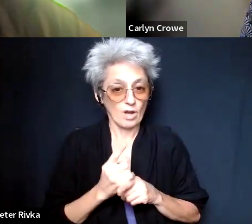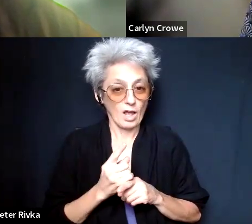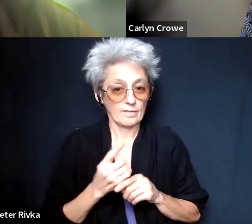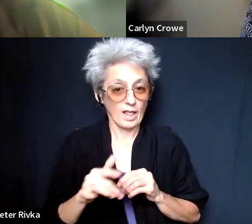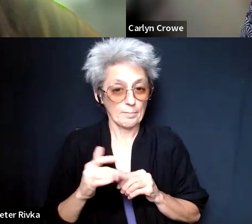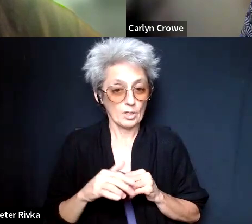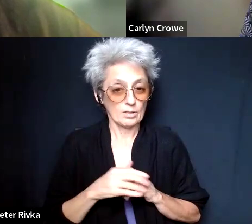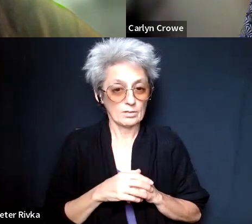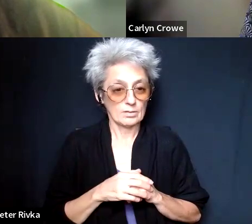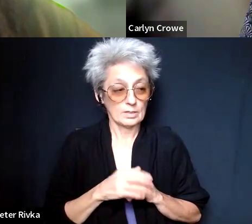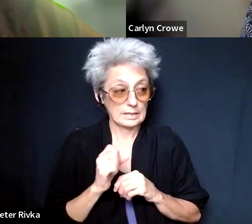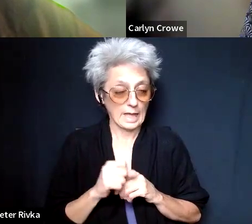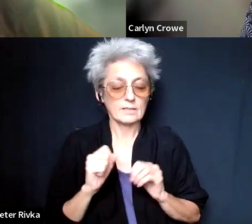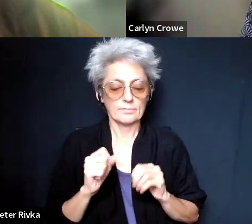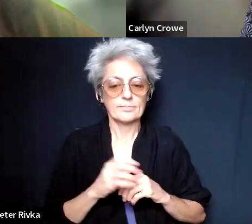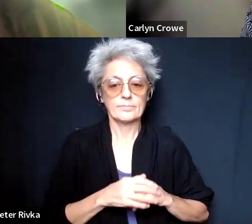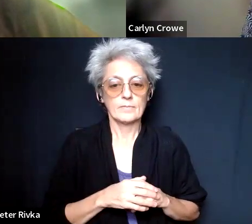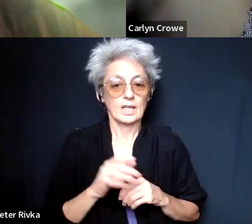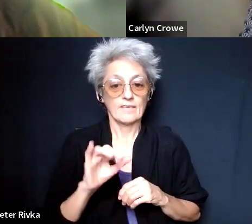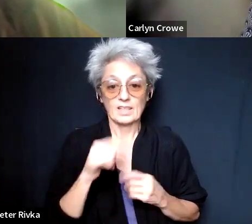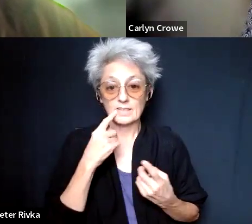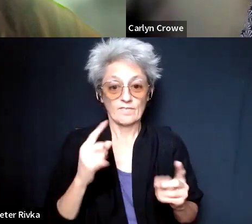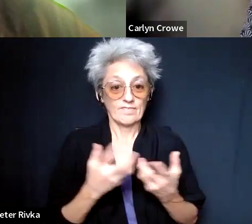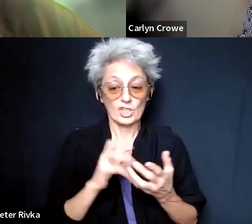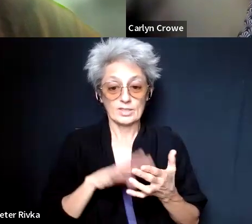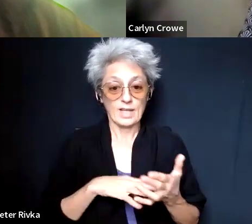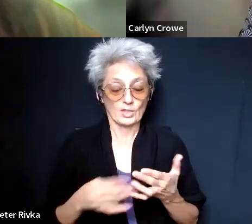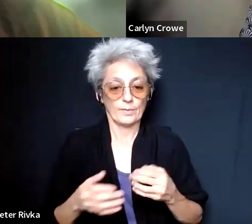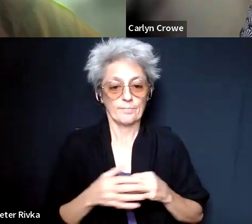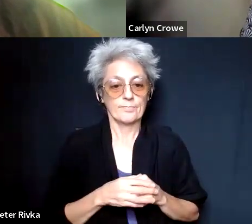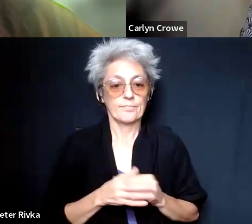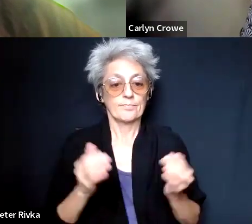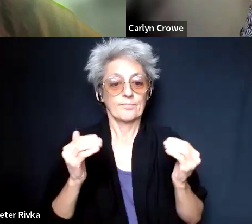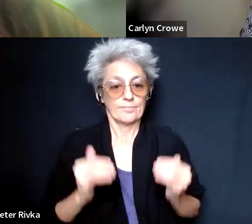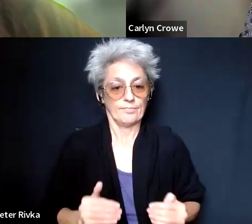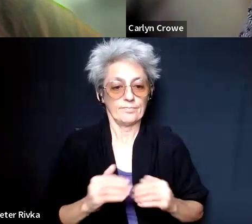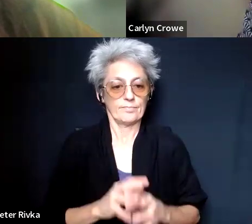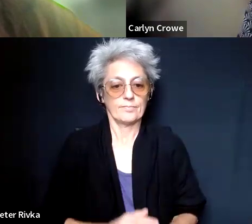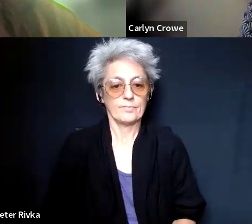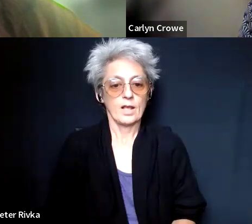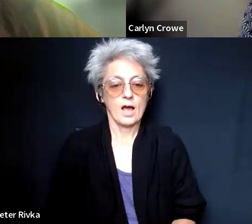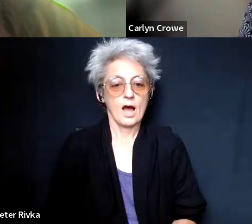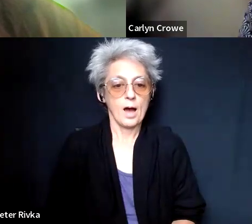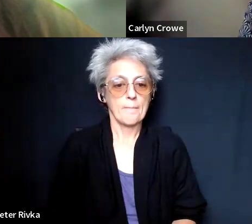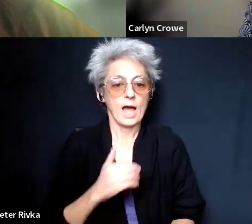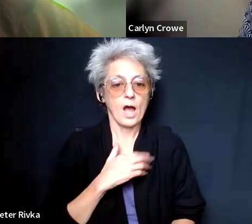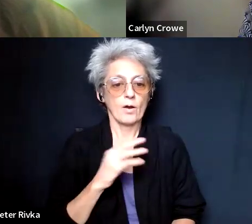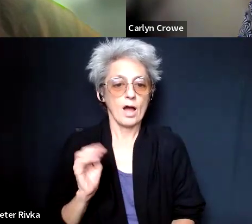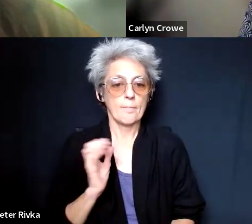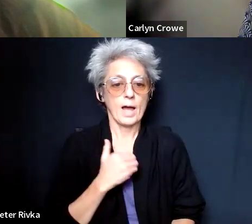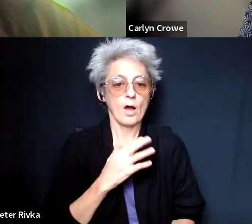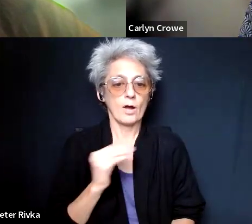Yes. Yes. So if that doesn't work for your schedule, and we have our